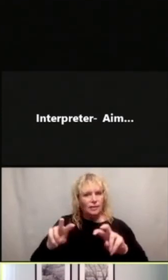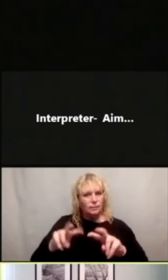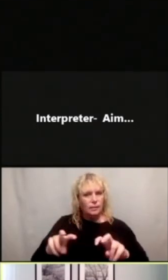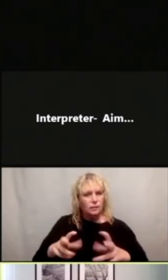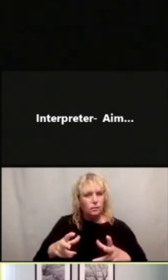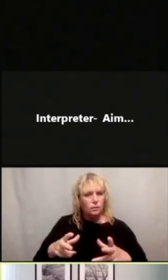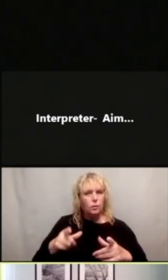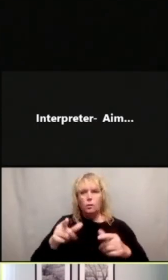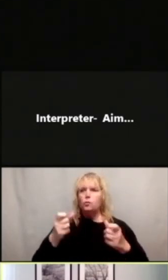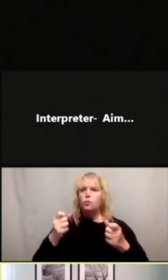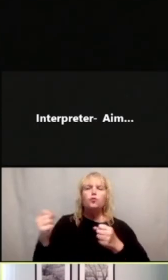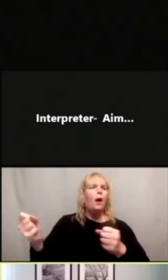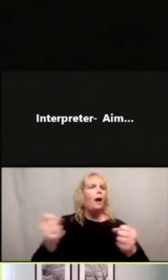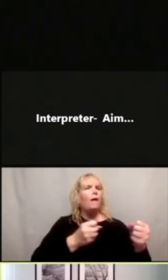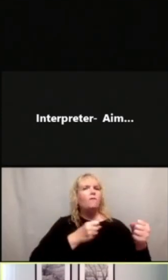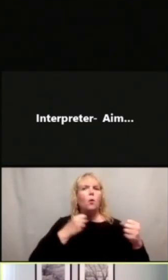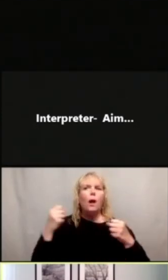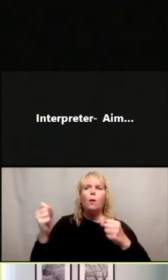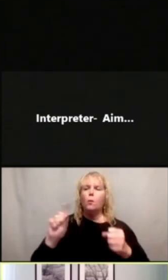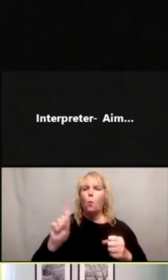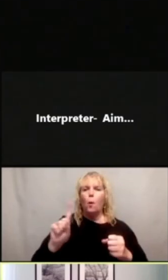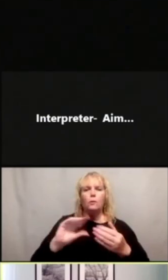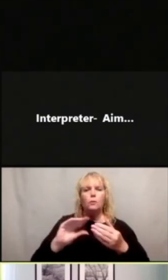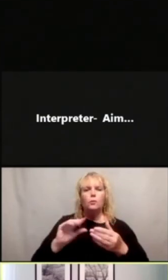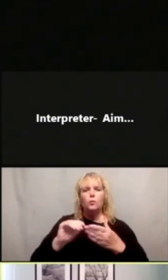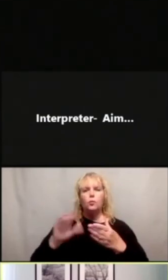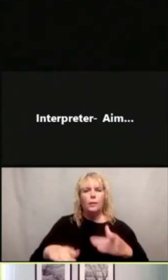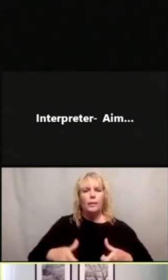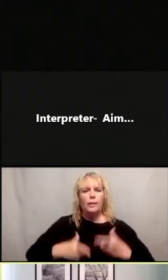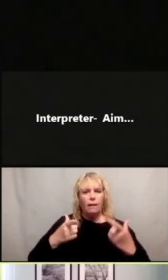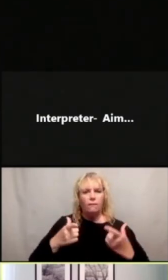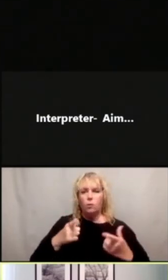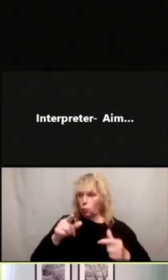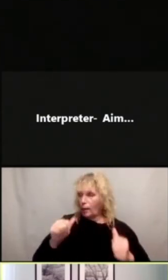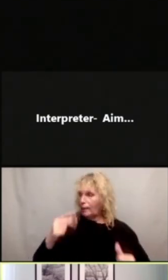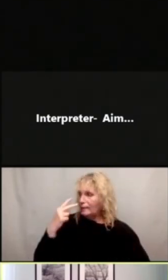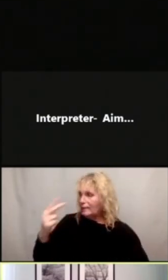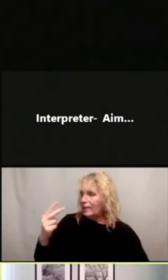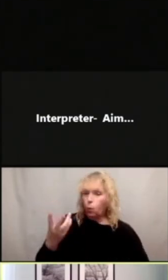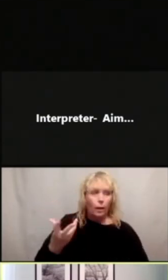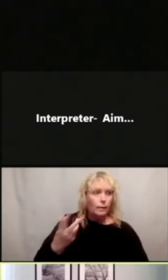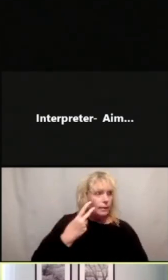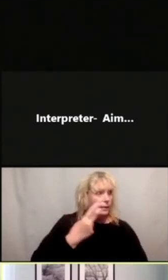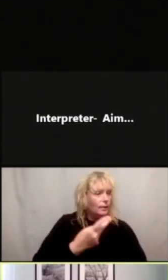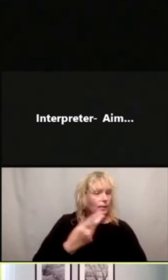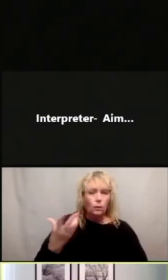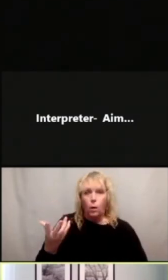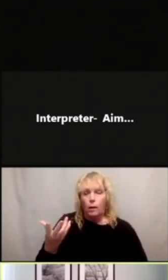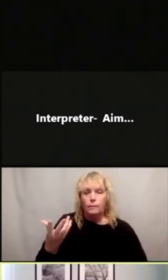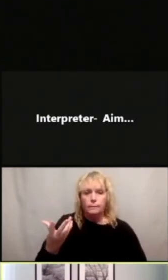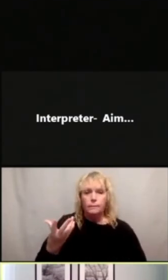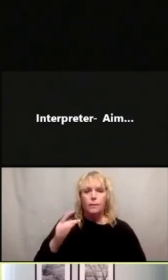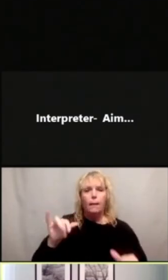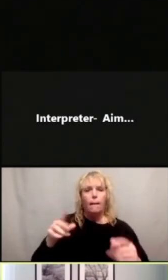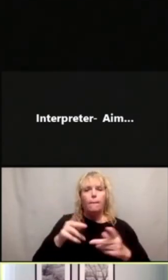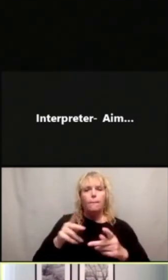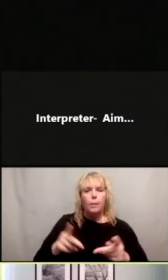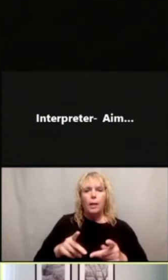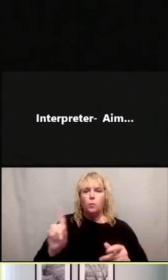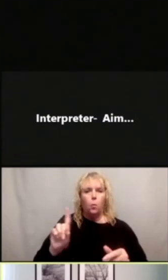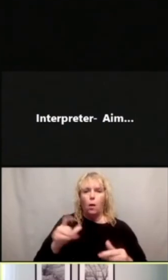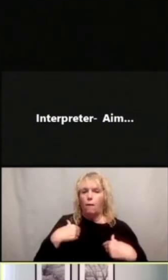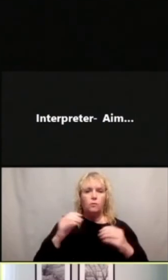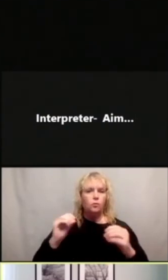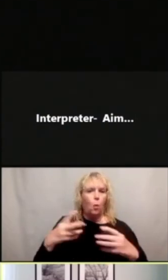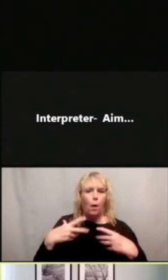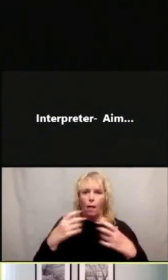drive around the neighborhoods of where your students live. What do you see? For us, a lot of our students are in places where there is no